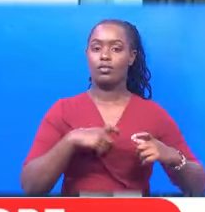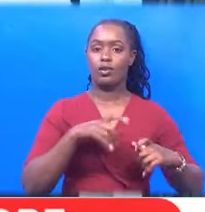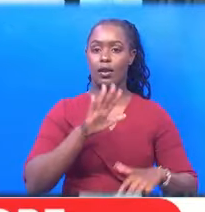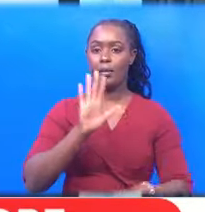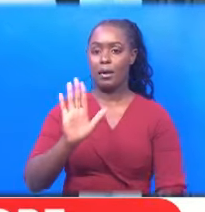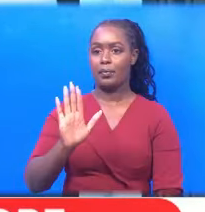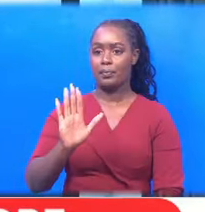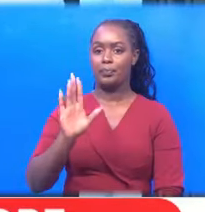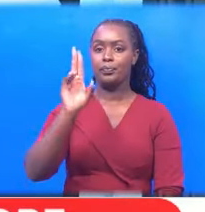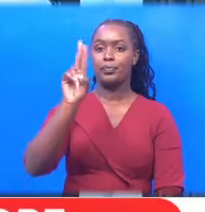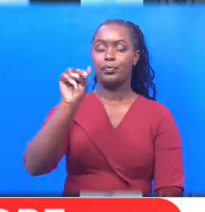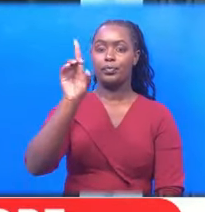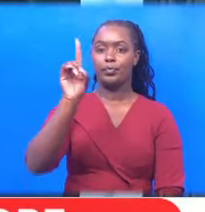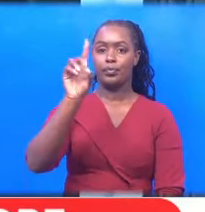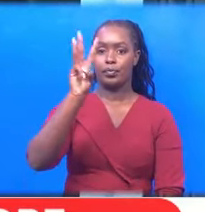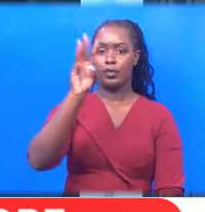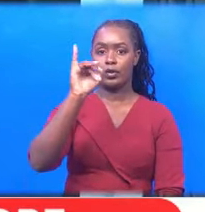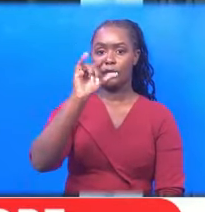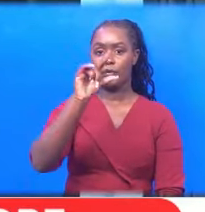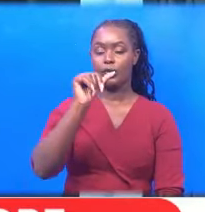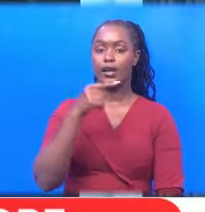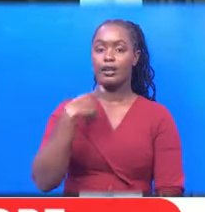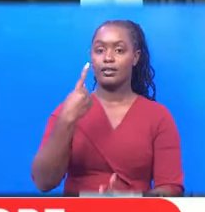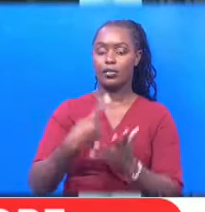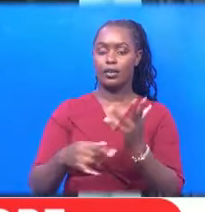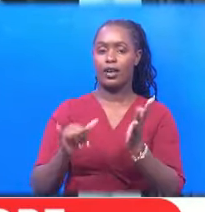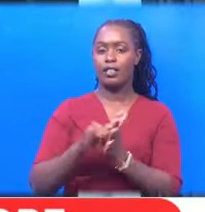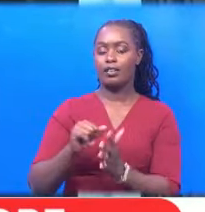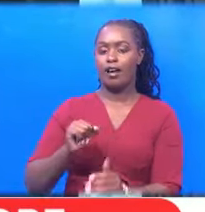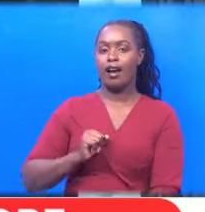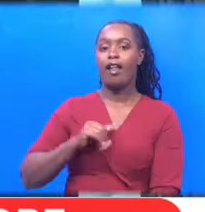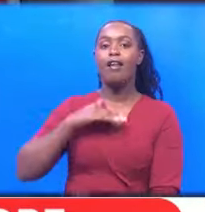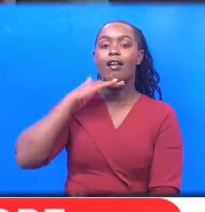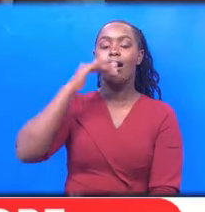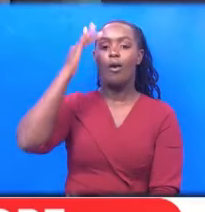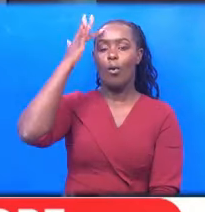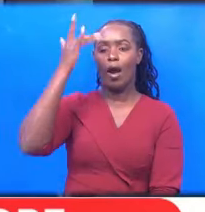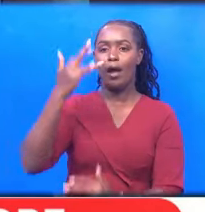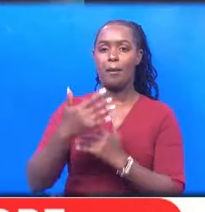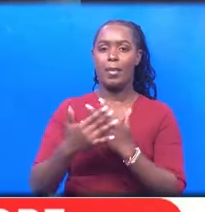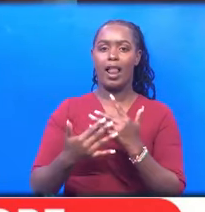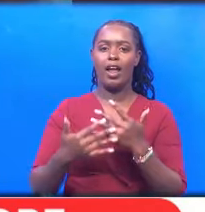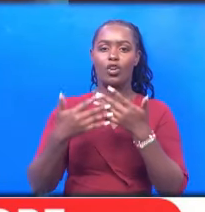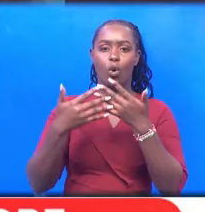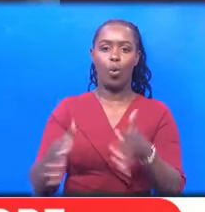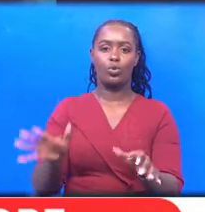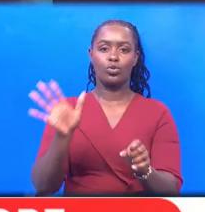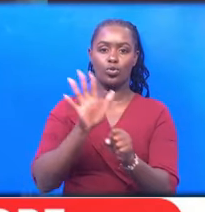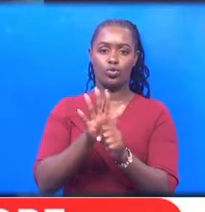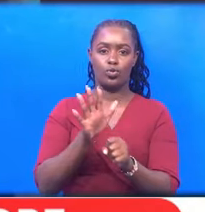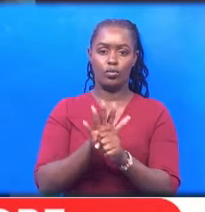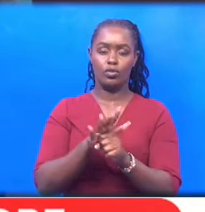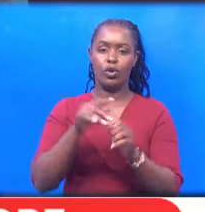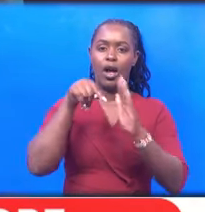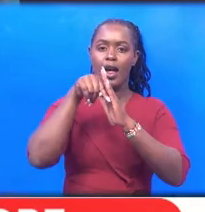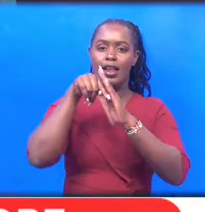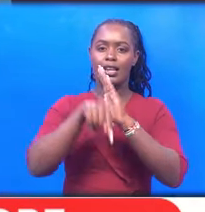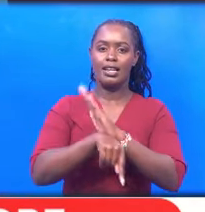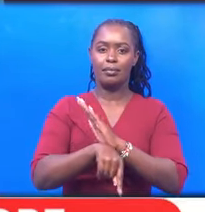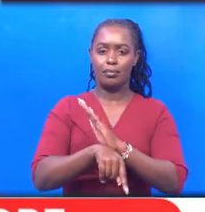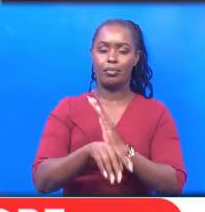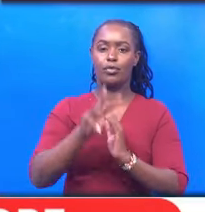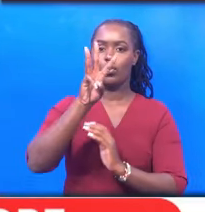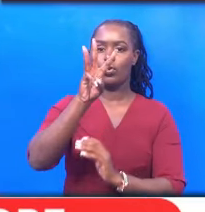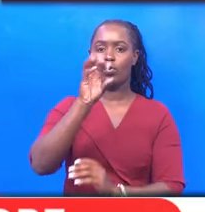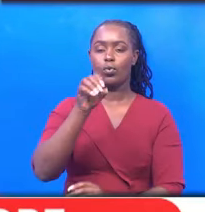Ndwega revealing that Wangari succumbed due to an excessive bleeding caused by an 11 centimeters deep wound on her right buttock that reached